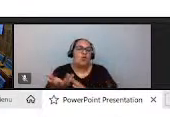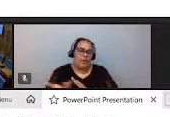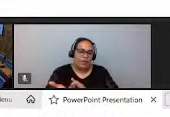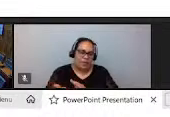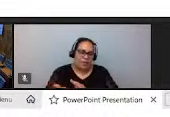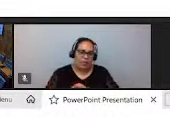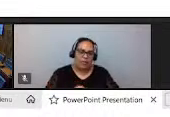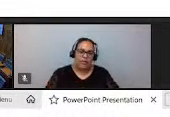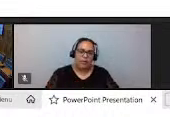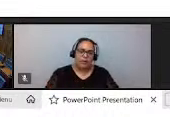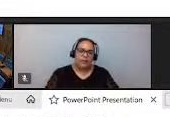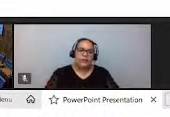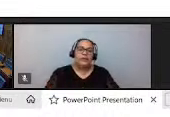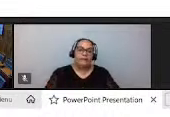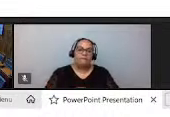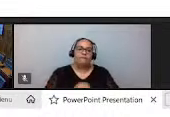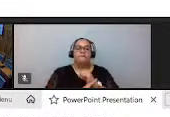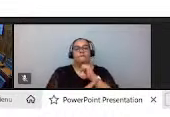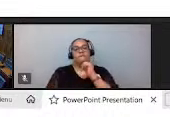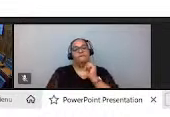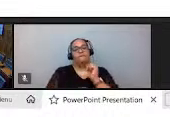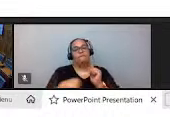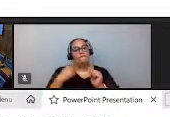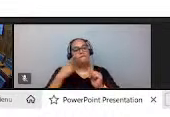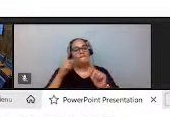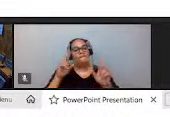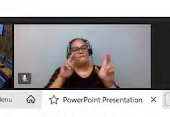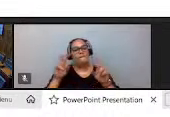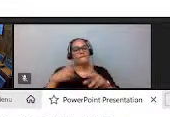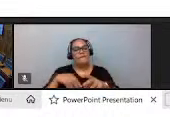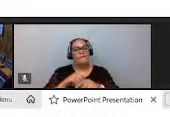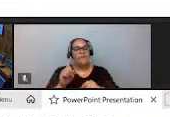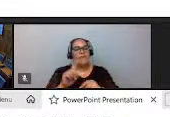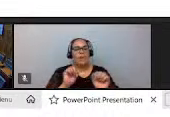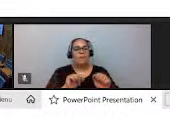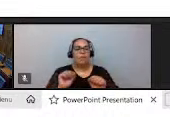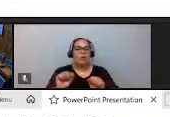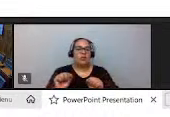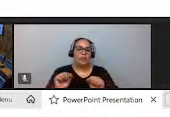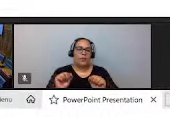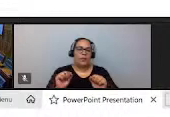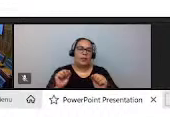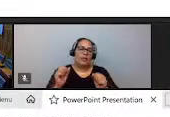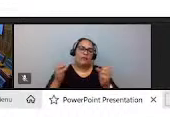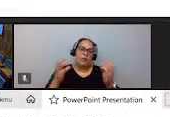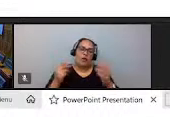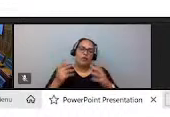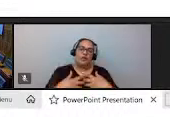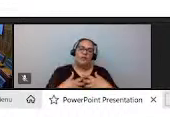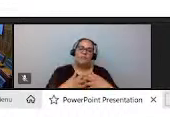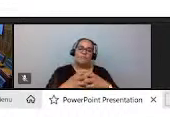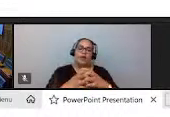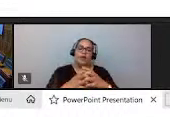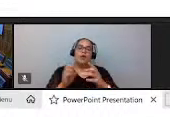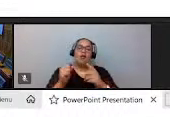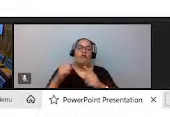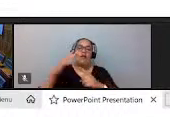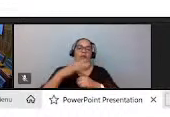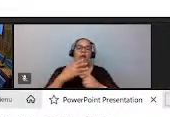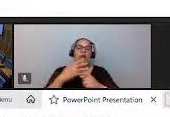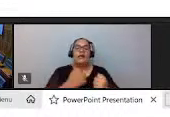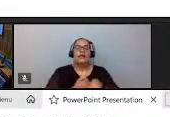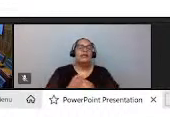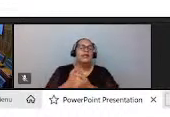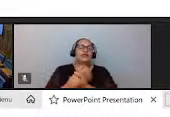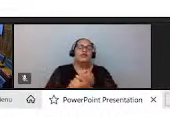to um and then lastly I think is the issue around possible formation and establishment of an umbrella Trucking